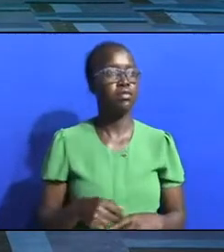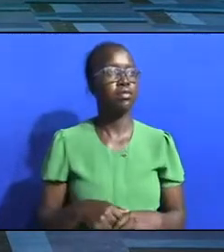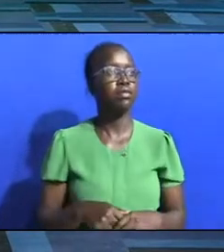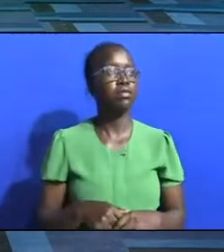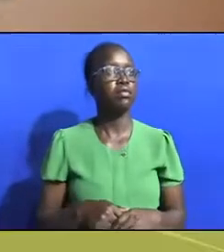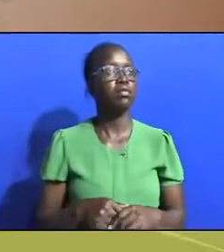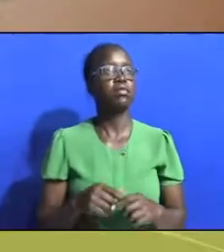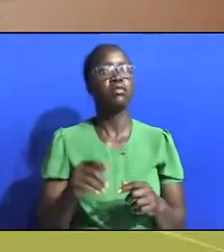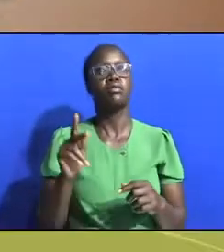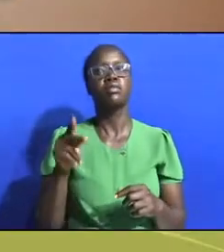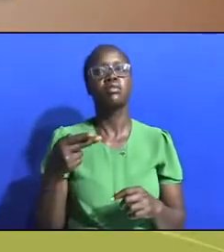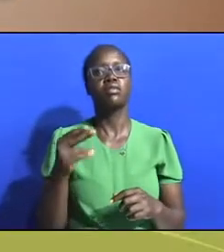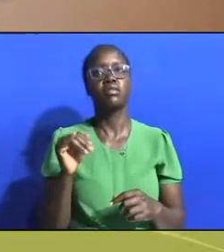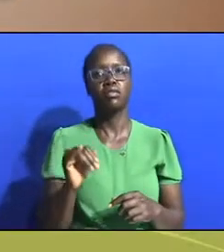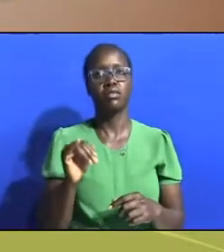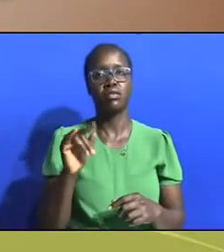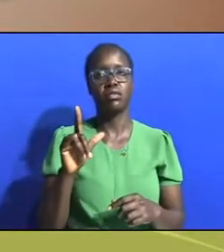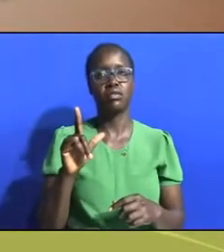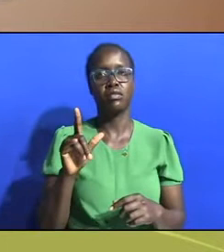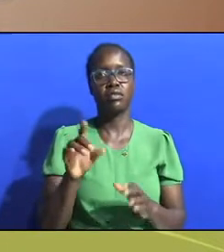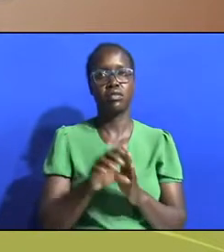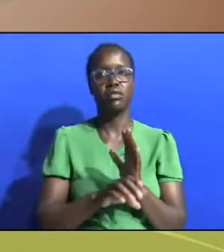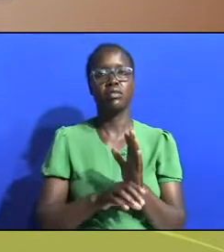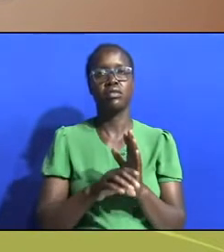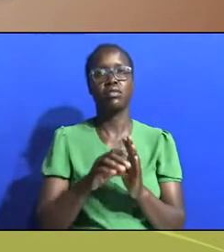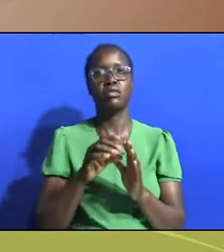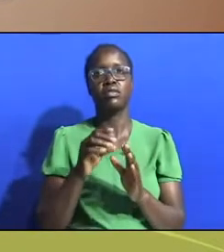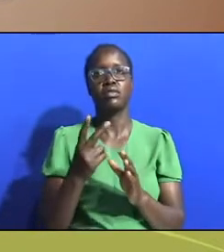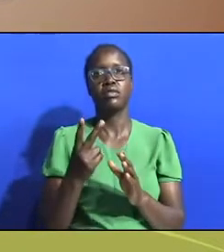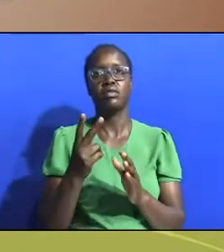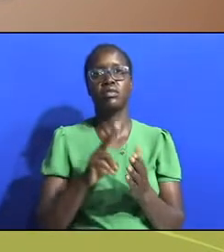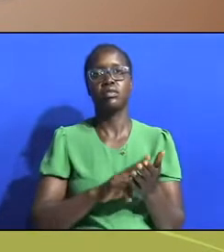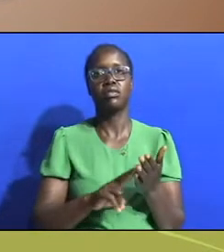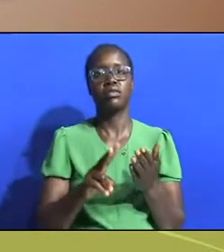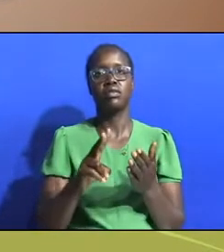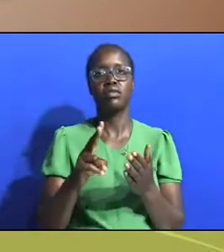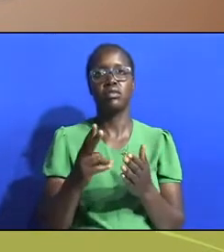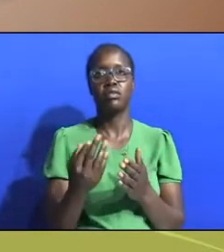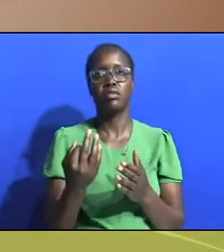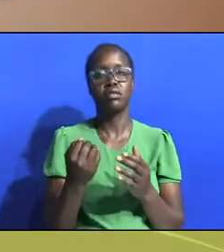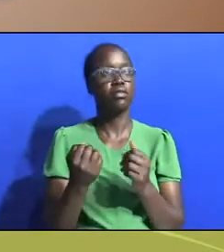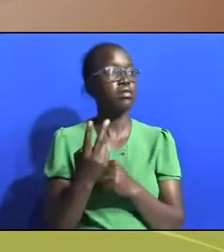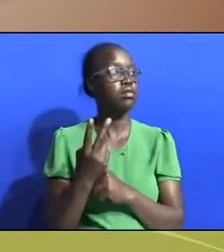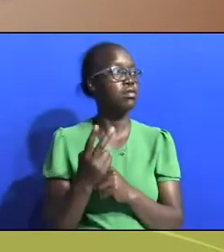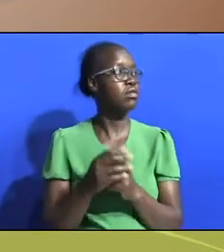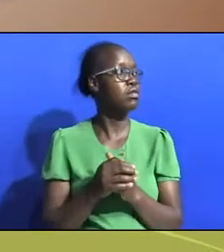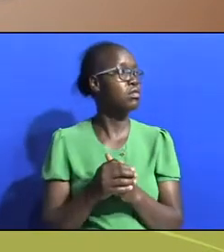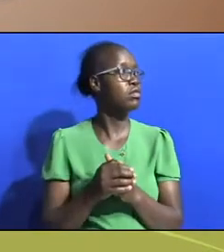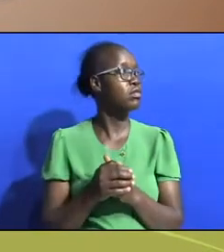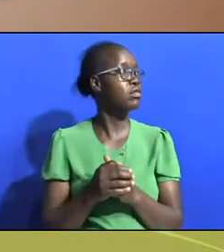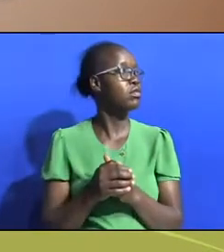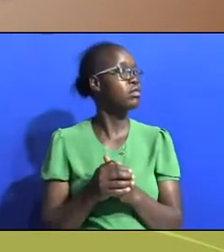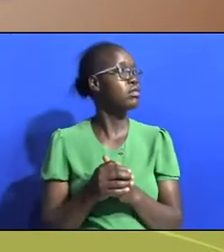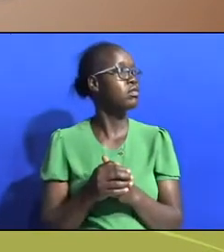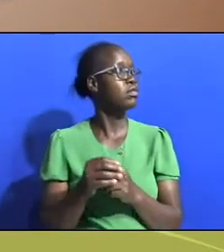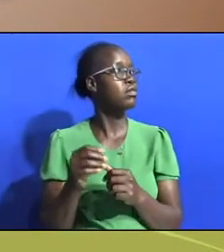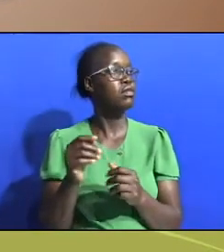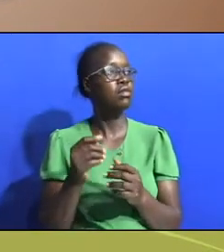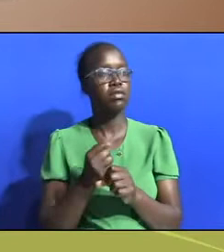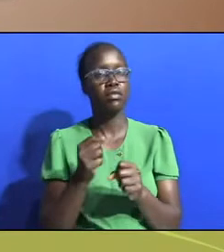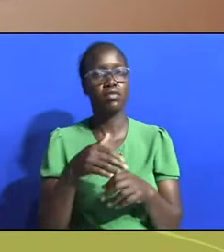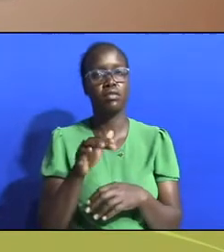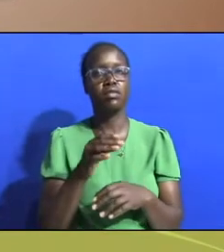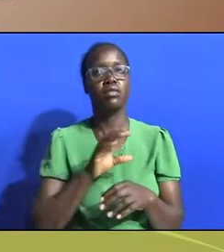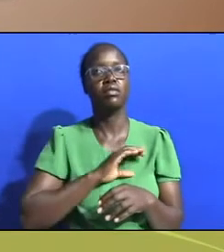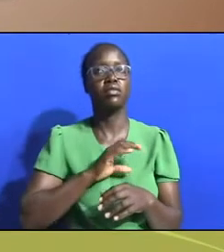trembling. From which book? Philippians chapter 2, verse 12. Oh, let's try it one more time.